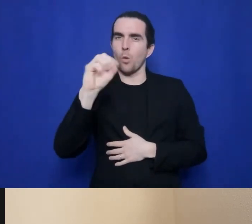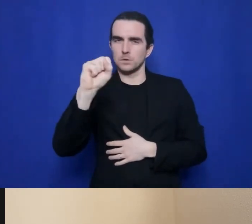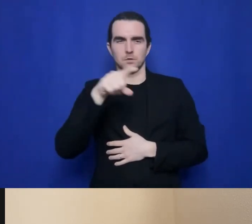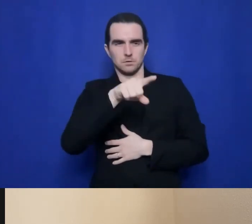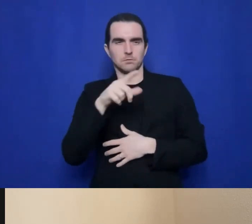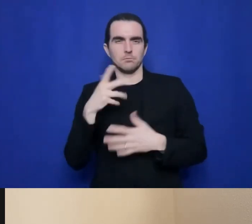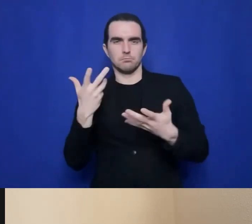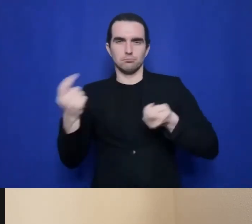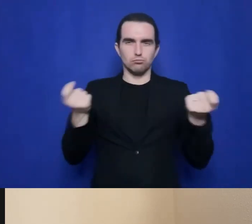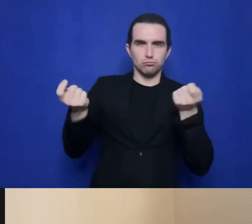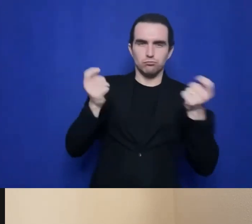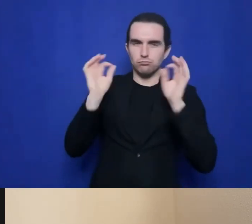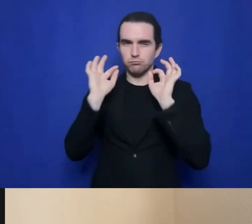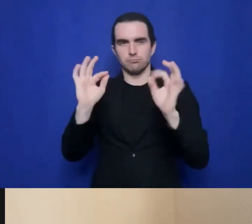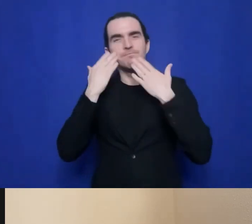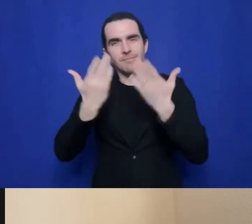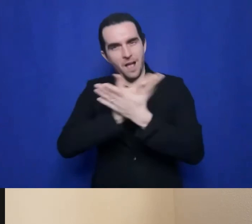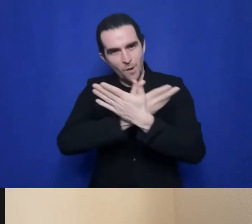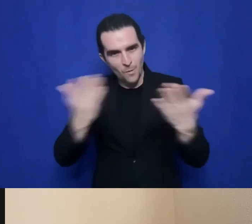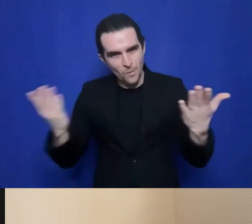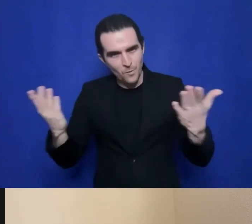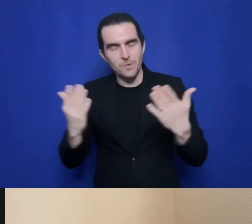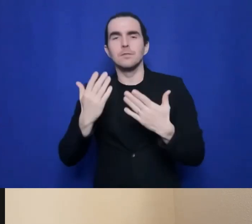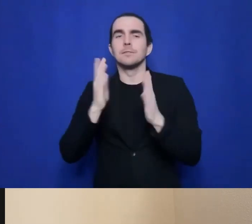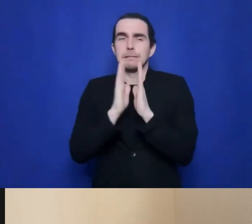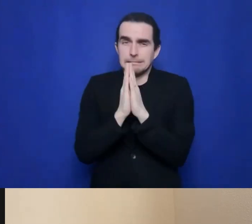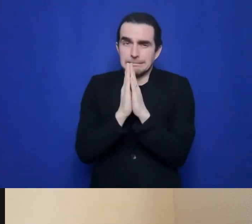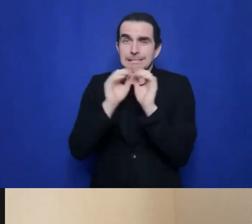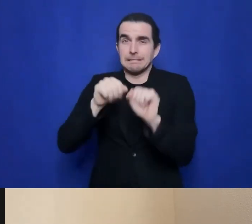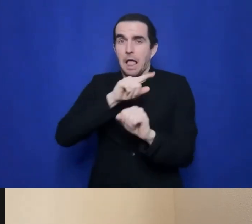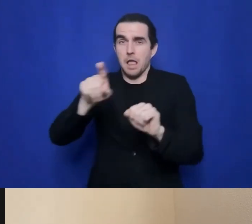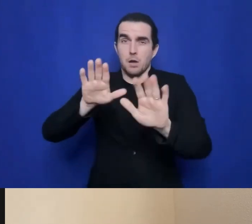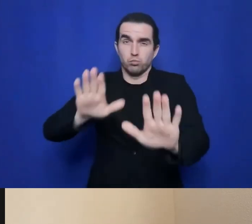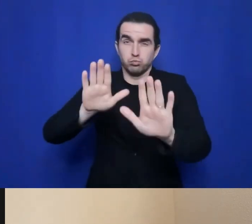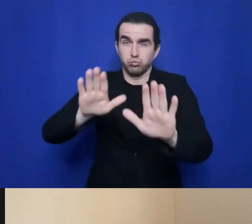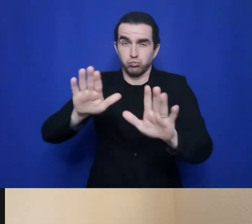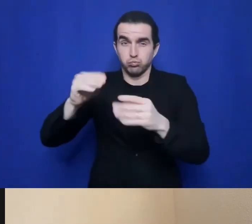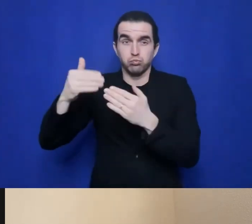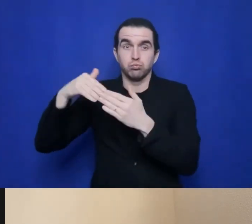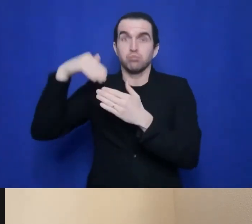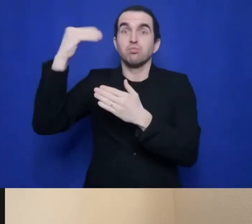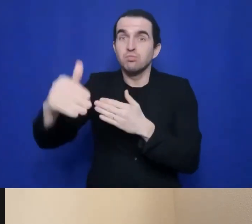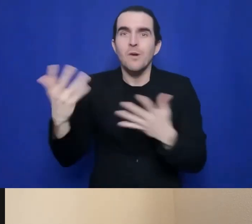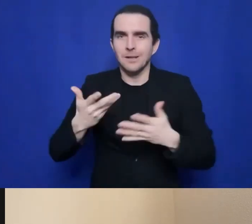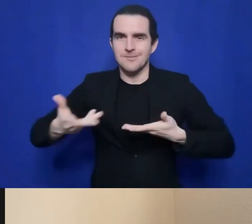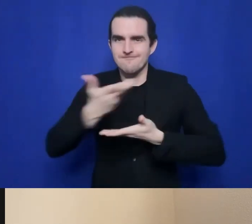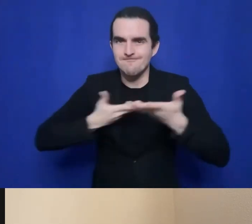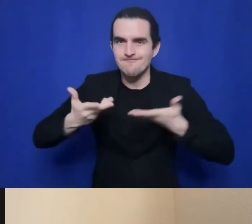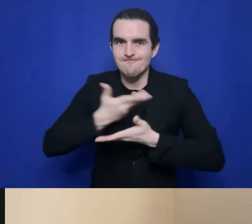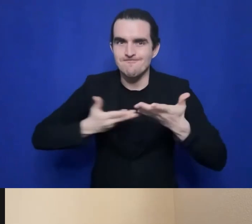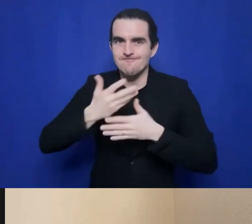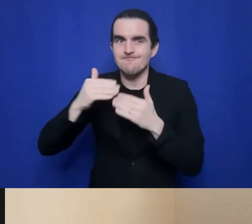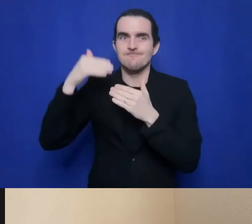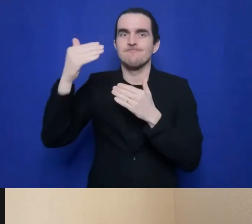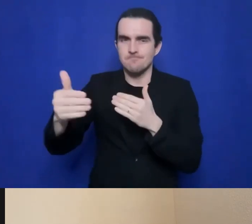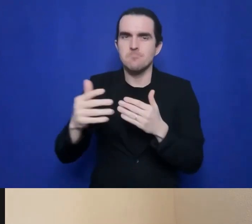roundtable about participation, especially about gaps and challenges for the participation of young persons with disabilities. We are